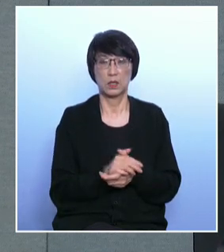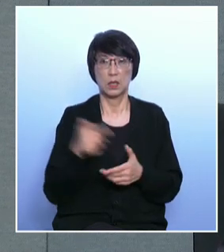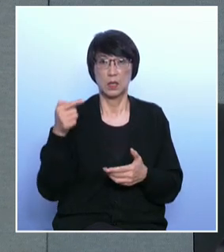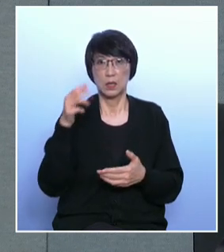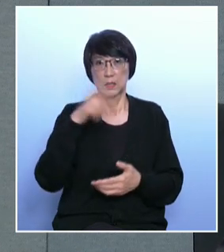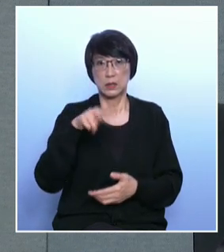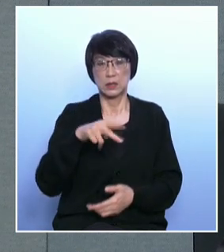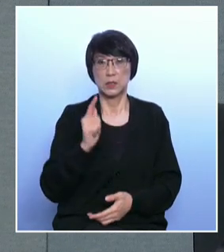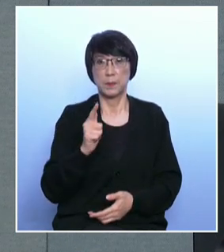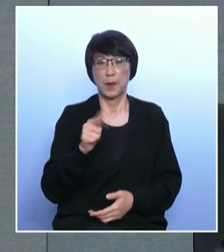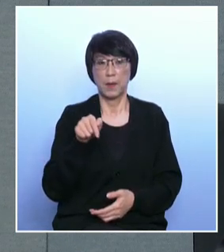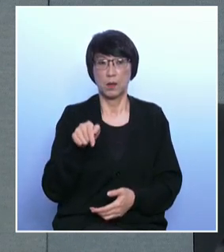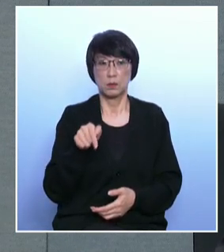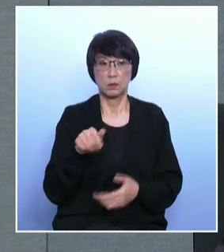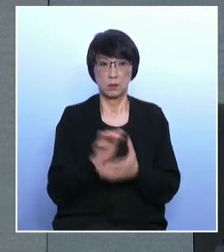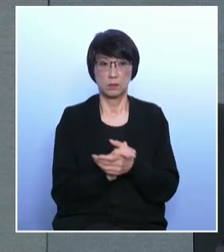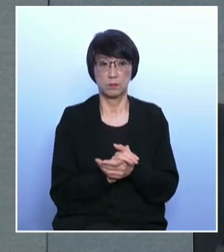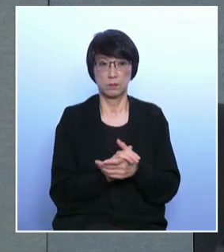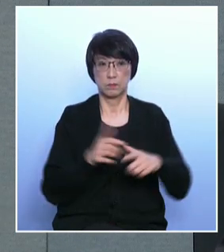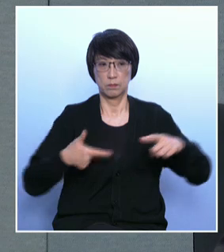comparing with the current version